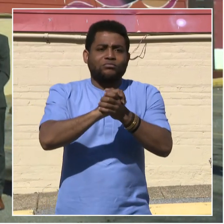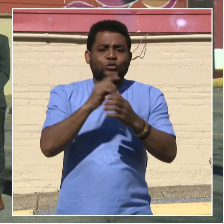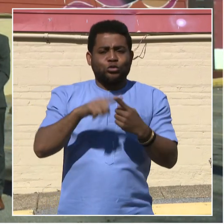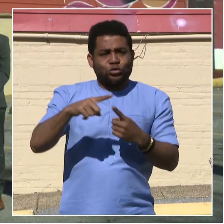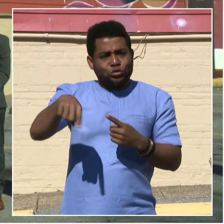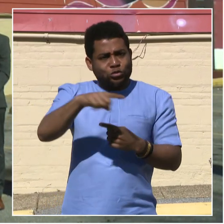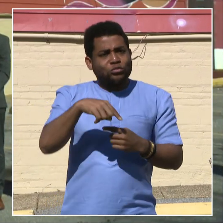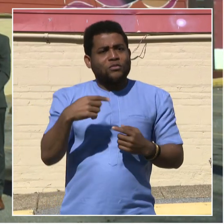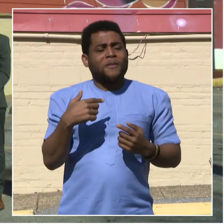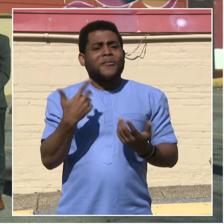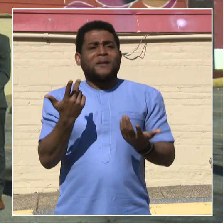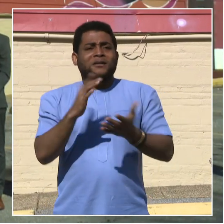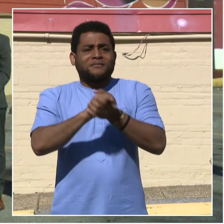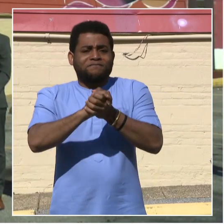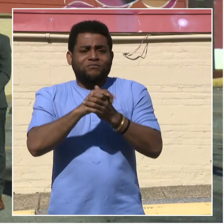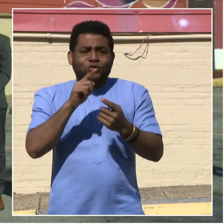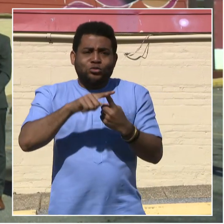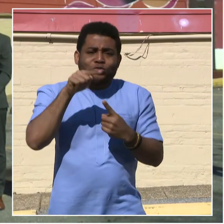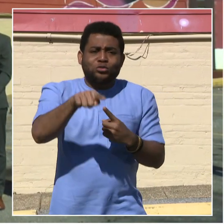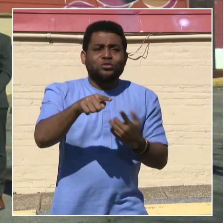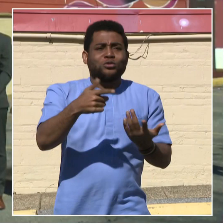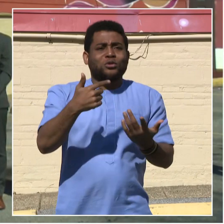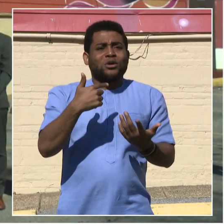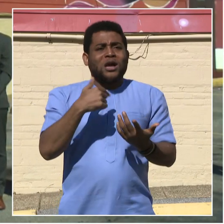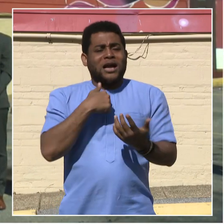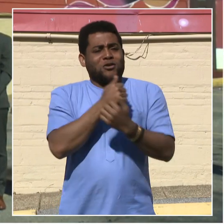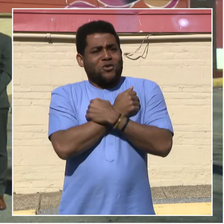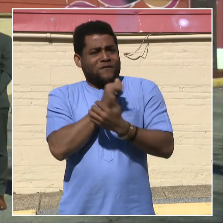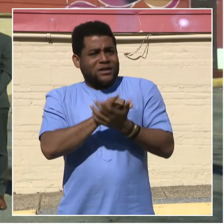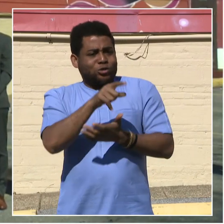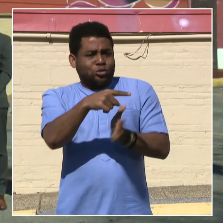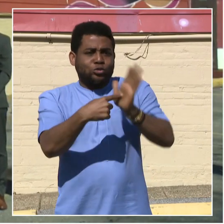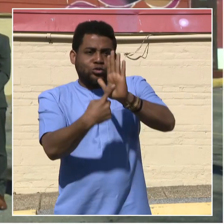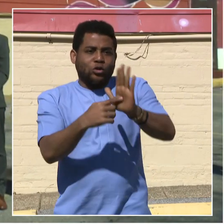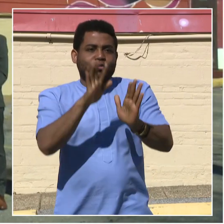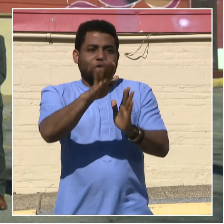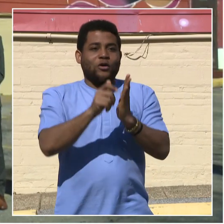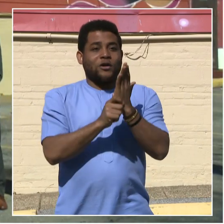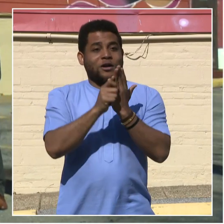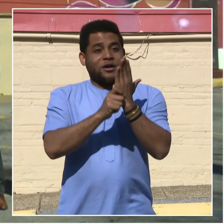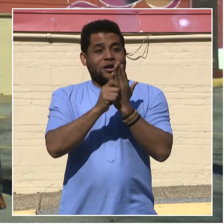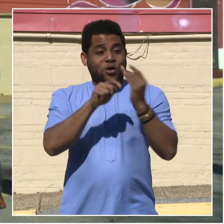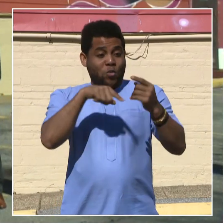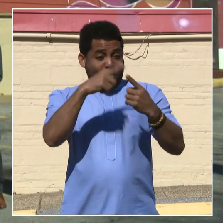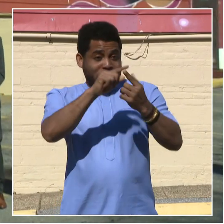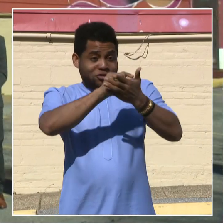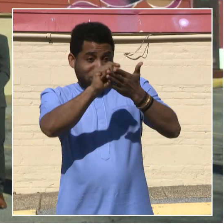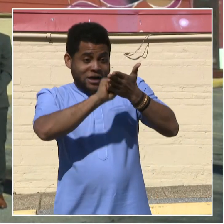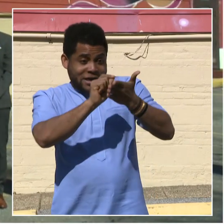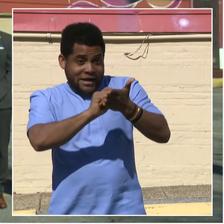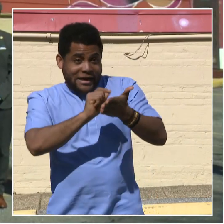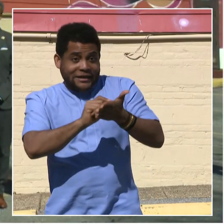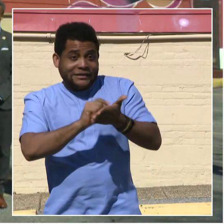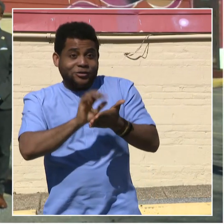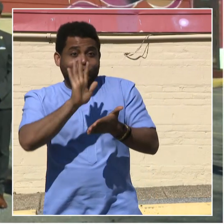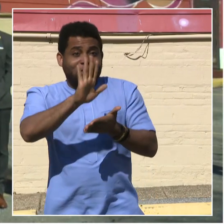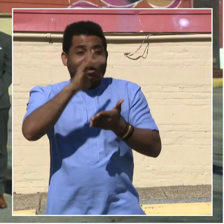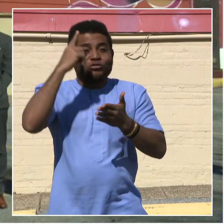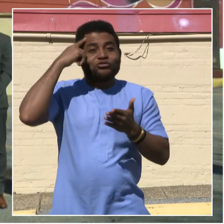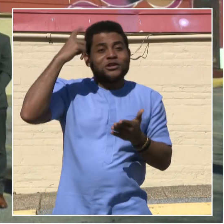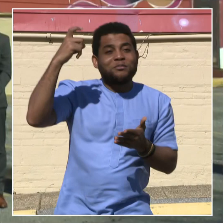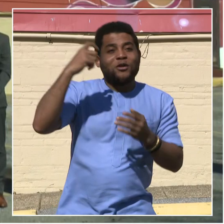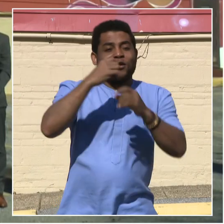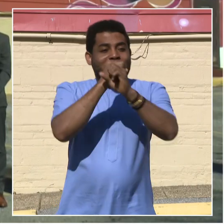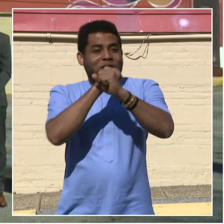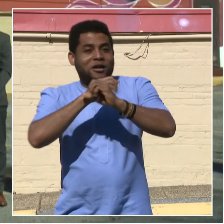I love that you referenced your journal as a 10-year-old and what that plan has